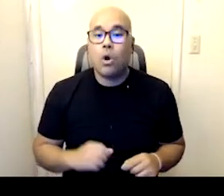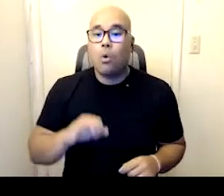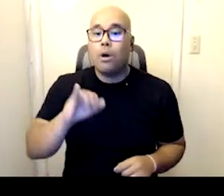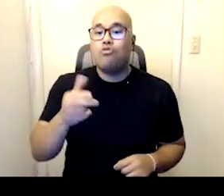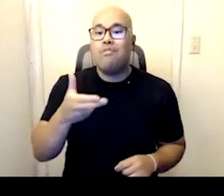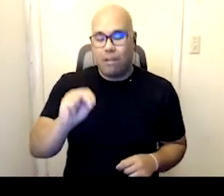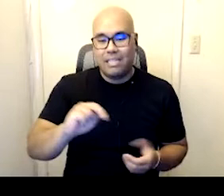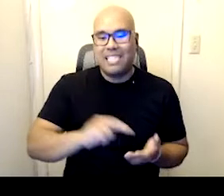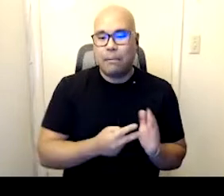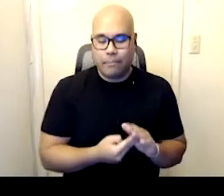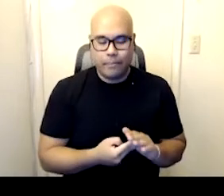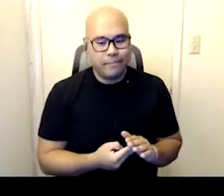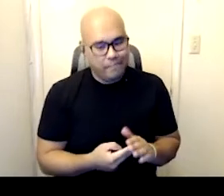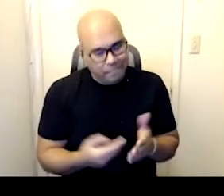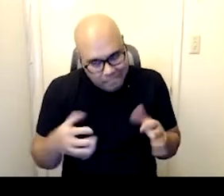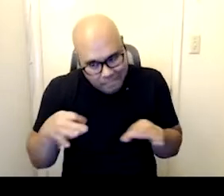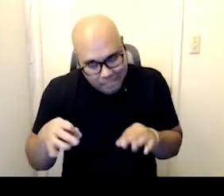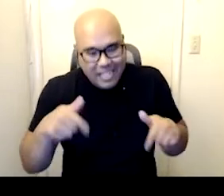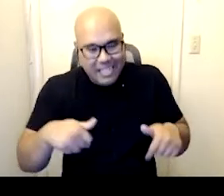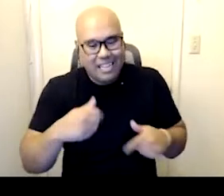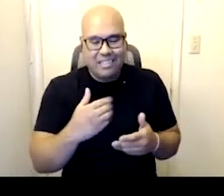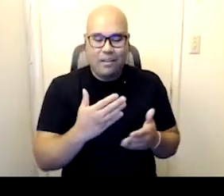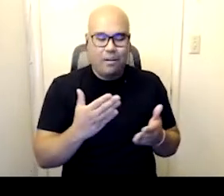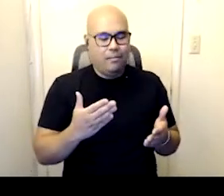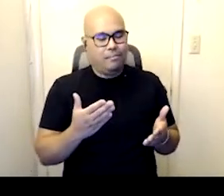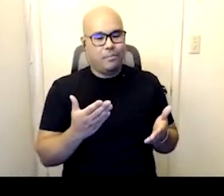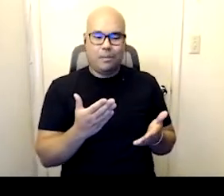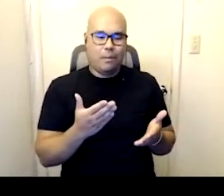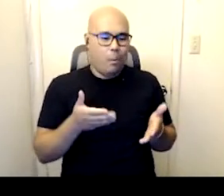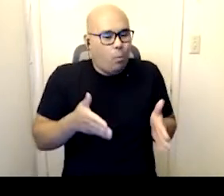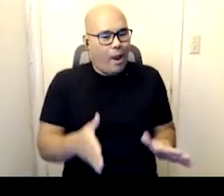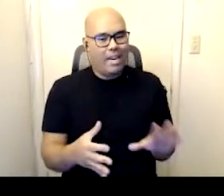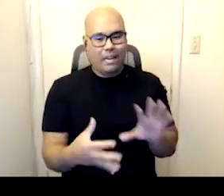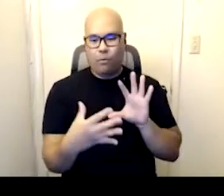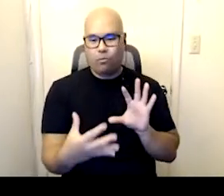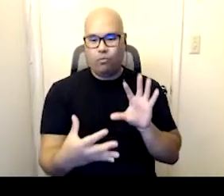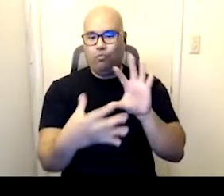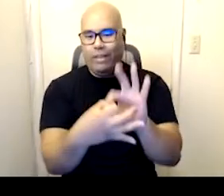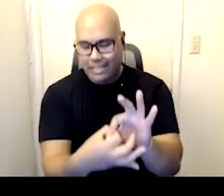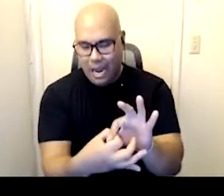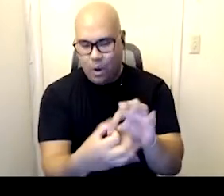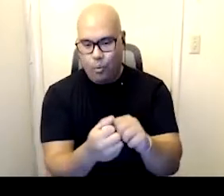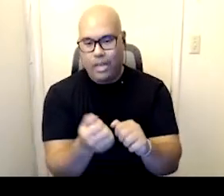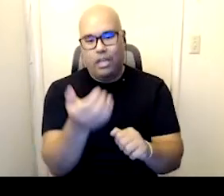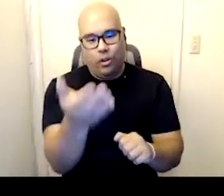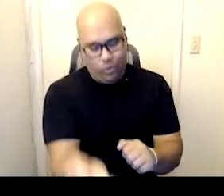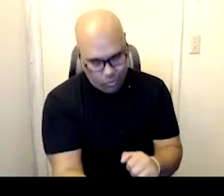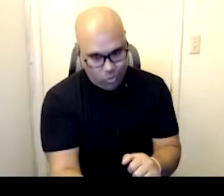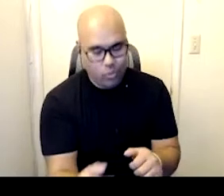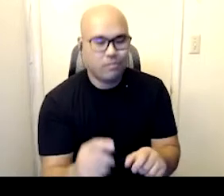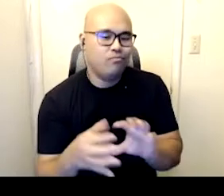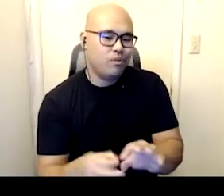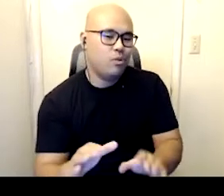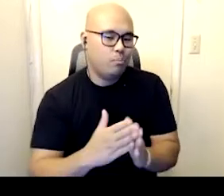other words, this is some kind of reaching out for you in response to your book.